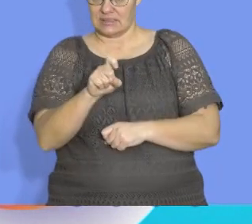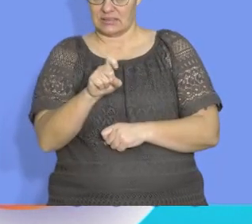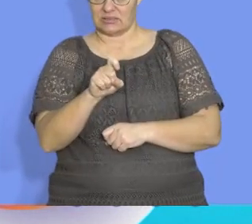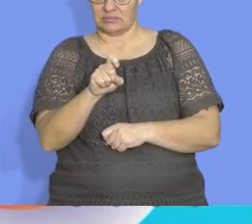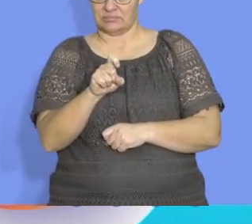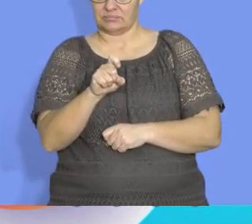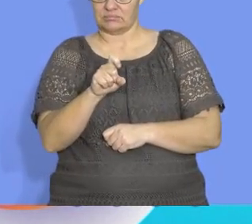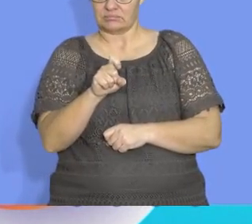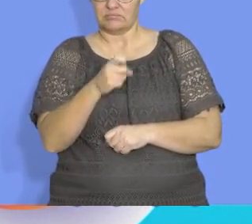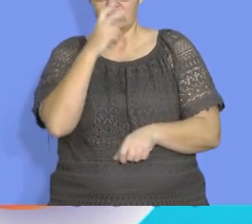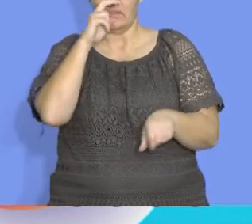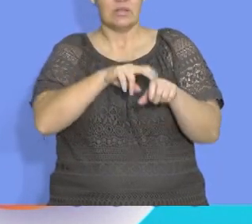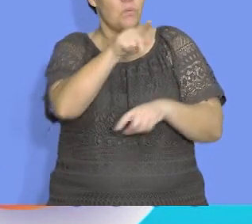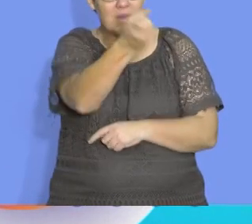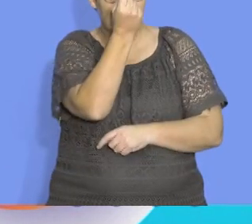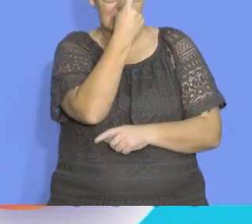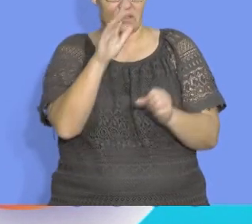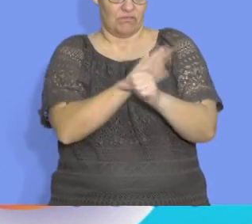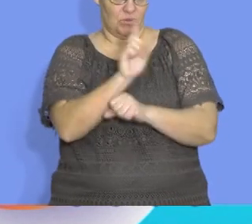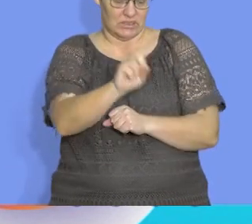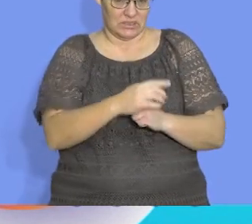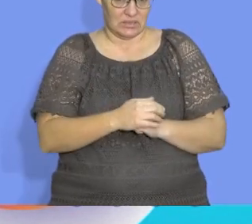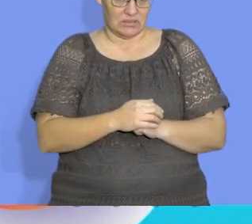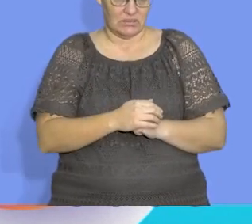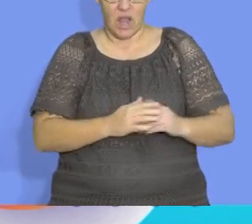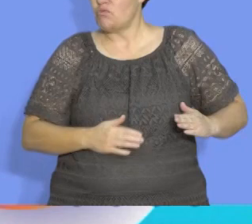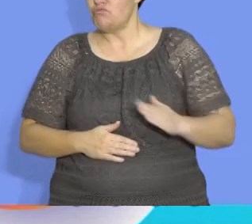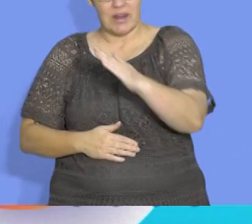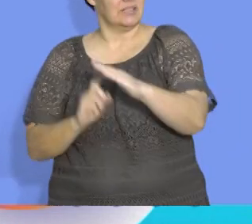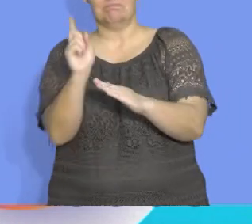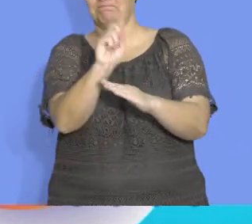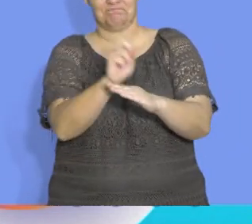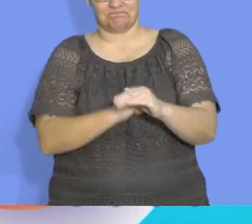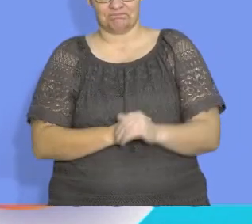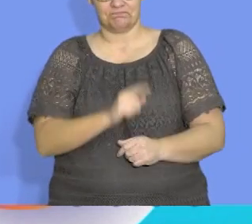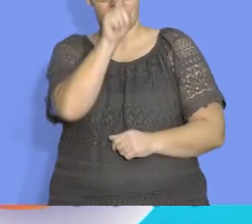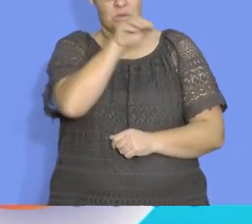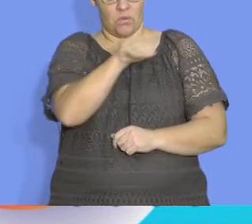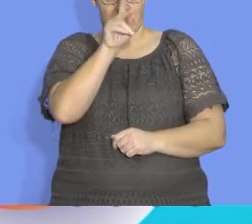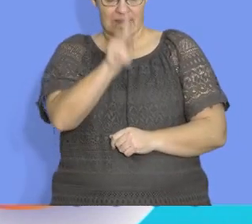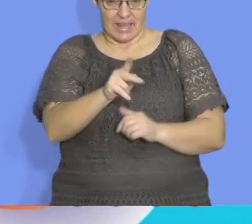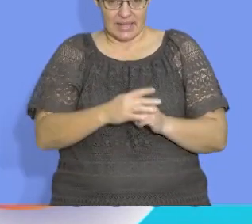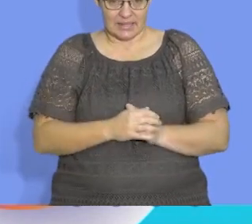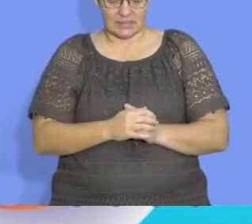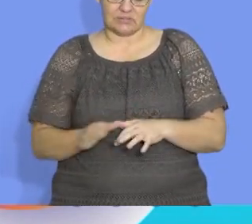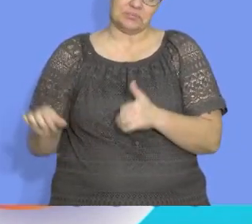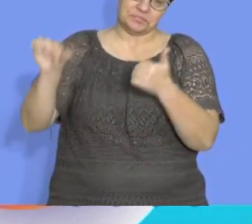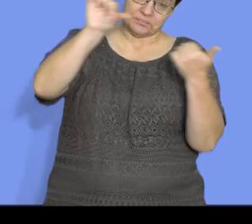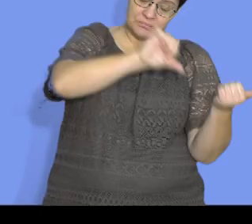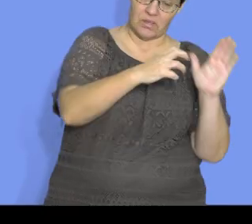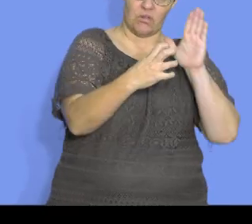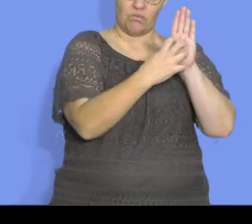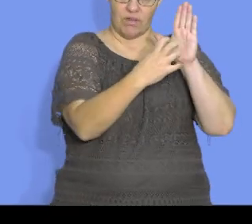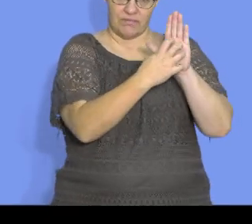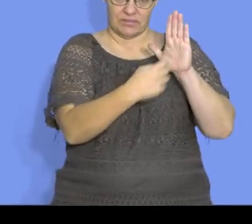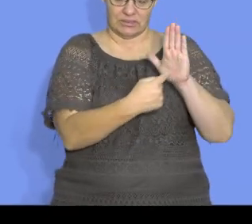x, then what I need you to understand, it's not the gradient. The 1 over k, if we go back to